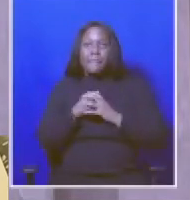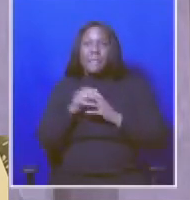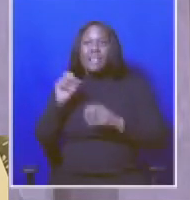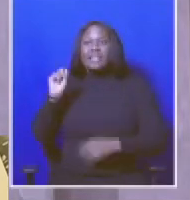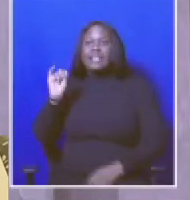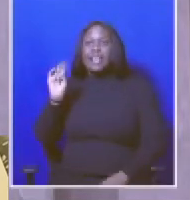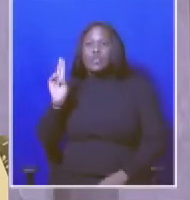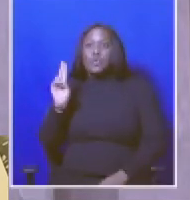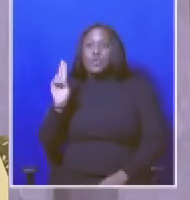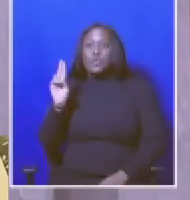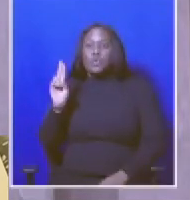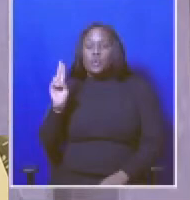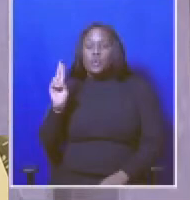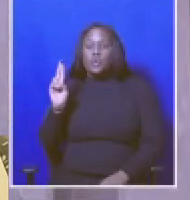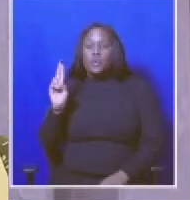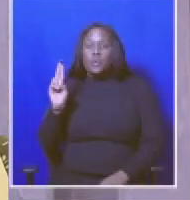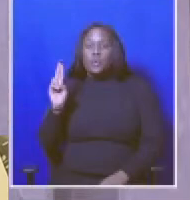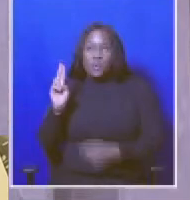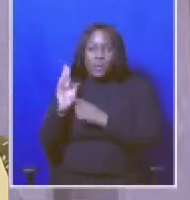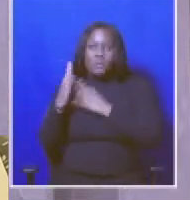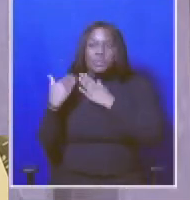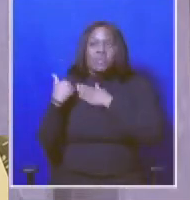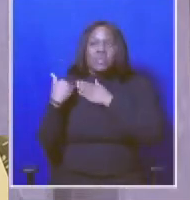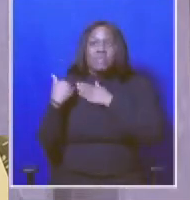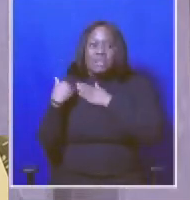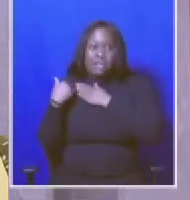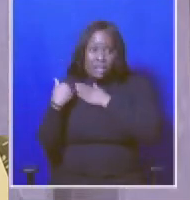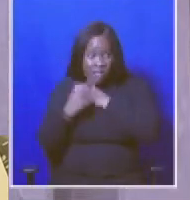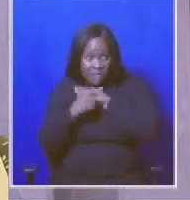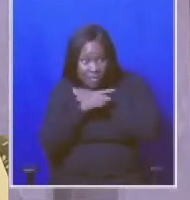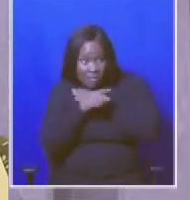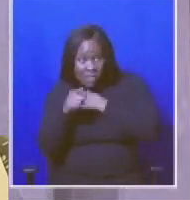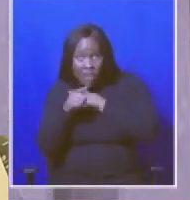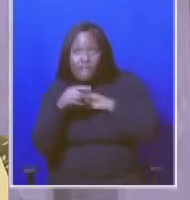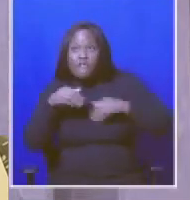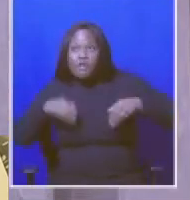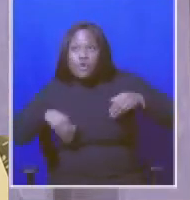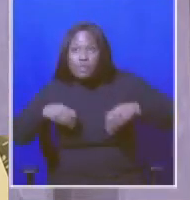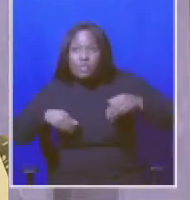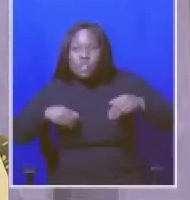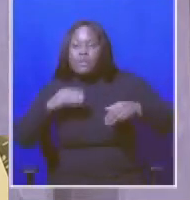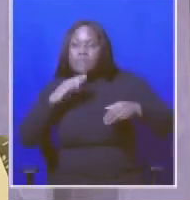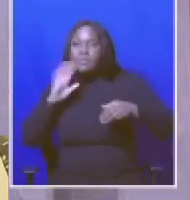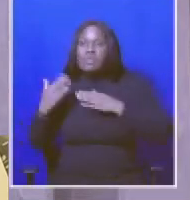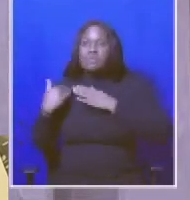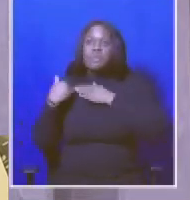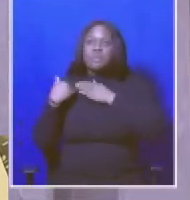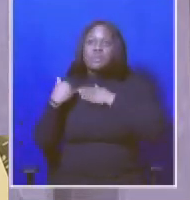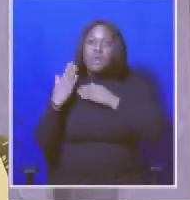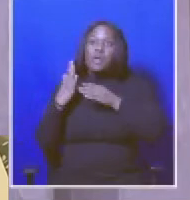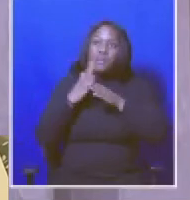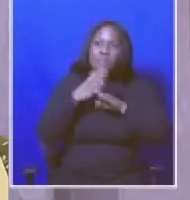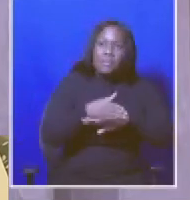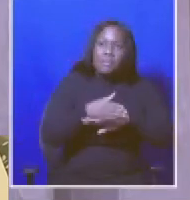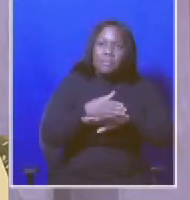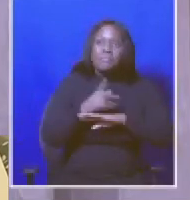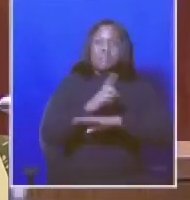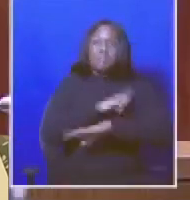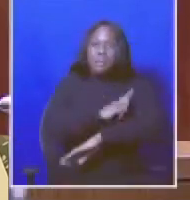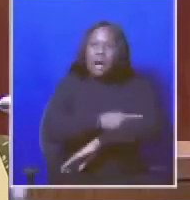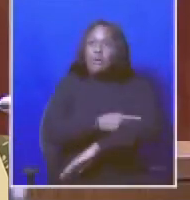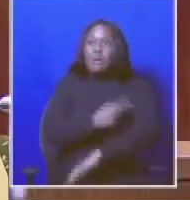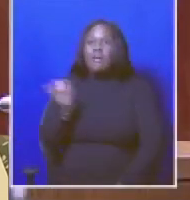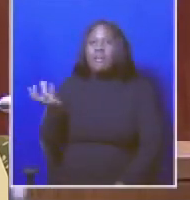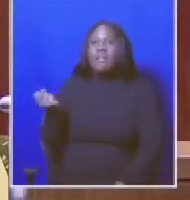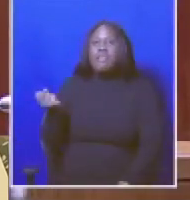SIU, Special Investigation Unit, ke yona re bitsa gore e tsene ga re bona gore go na le bogodu.